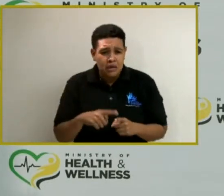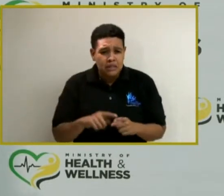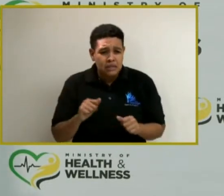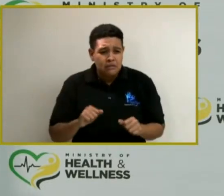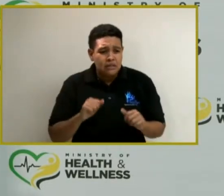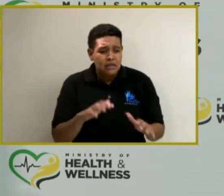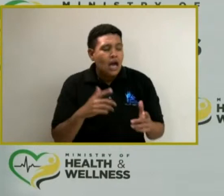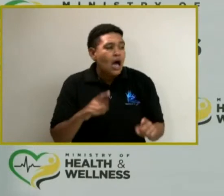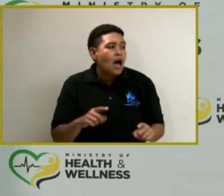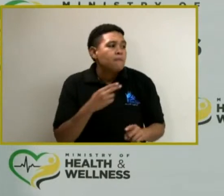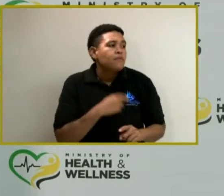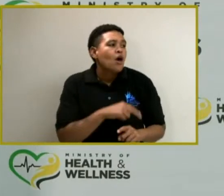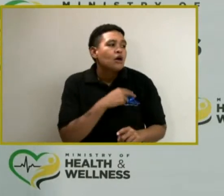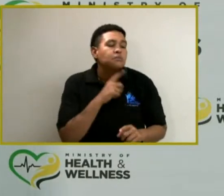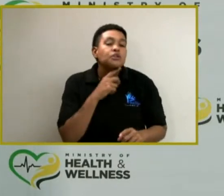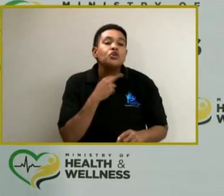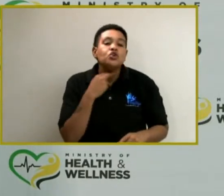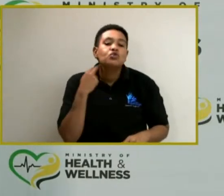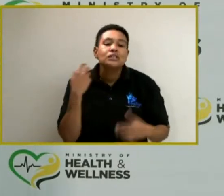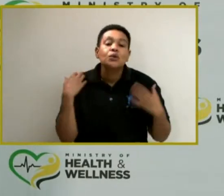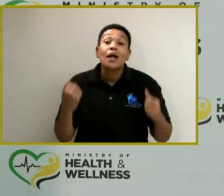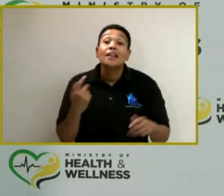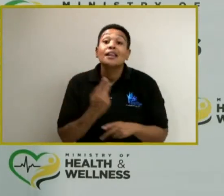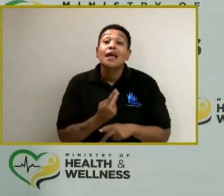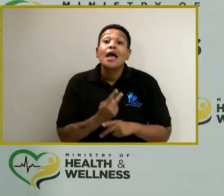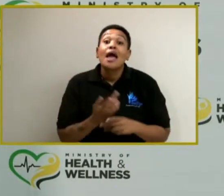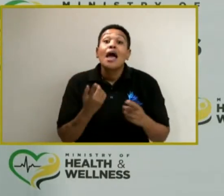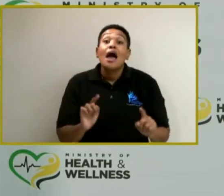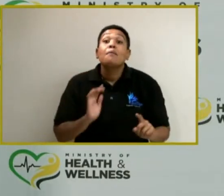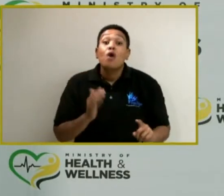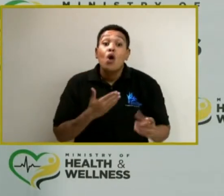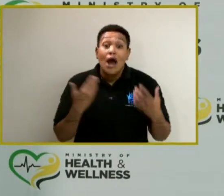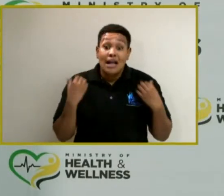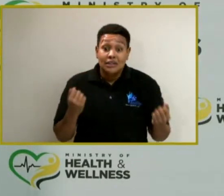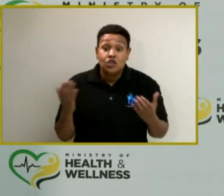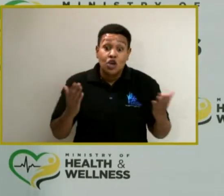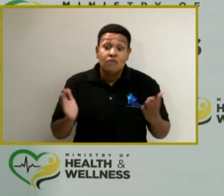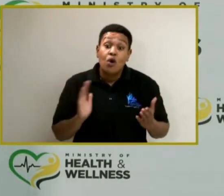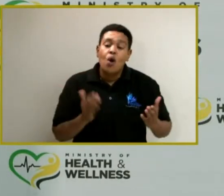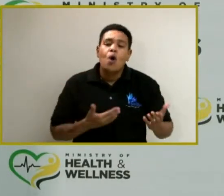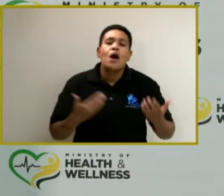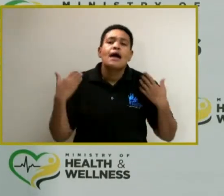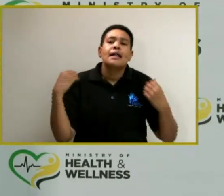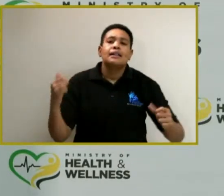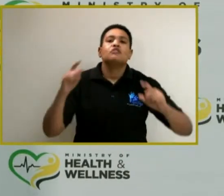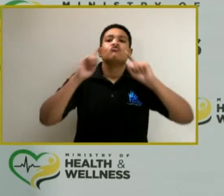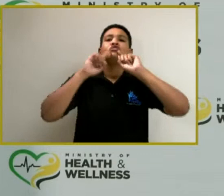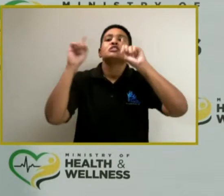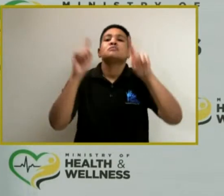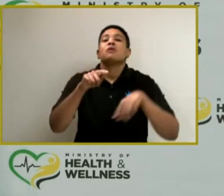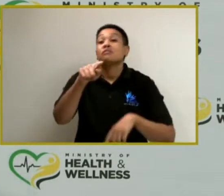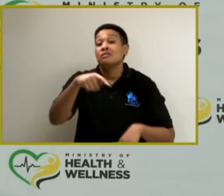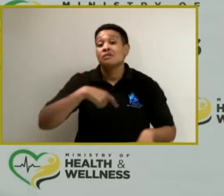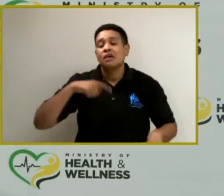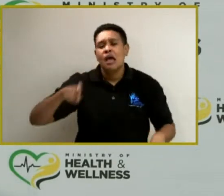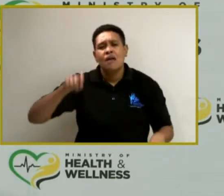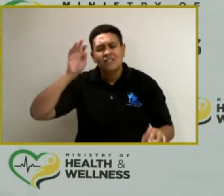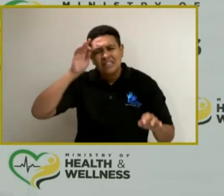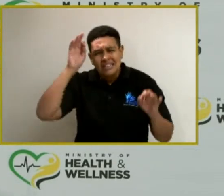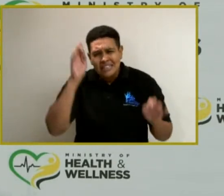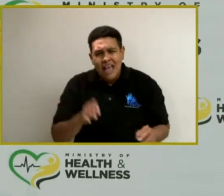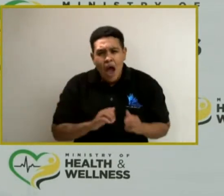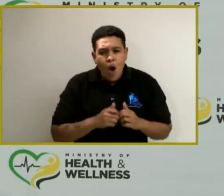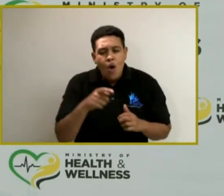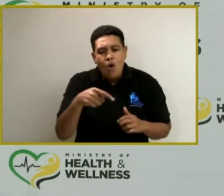the hospitalization, the threat to healthcare and so on, or health services or health response, we have to decide how